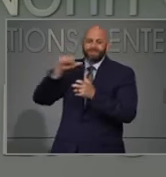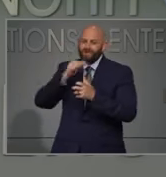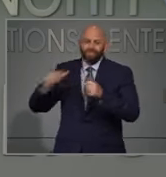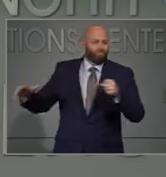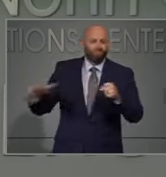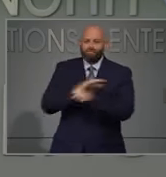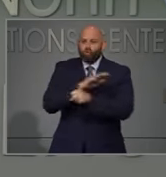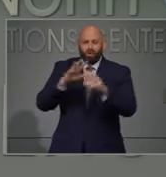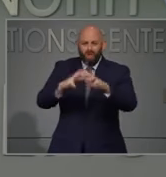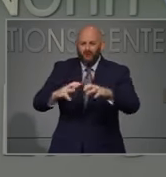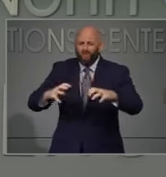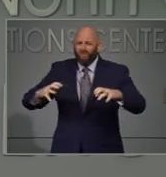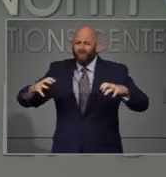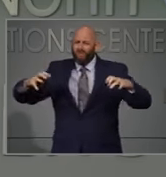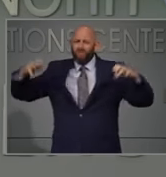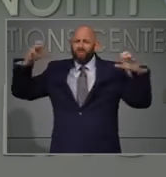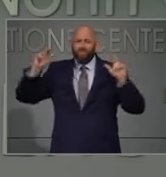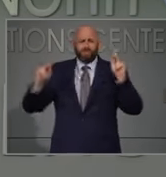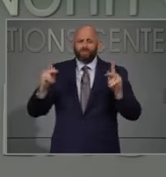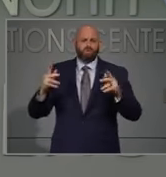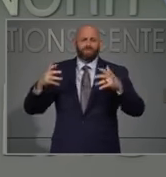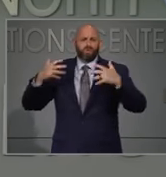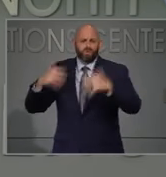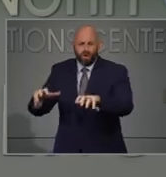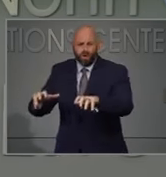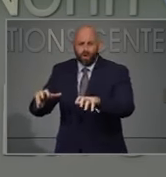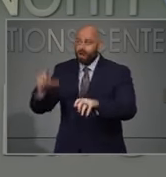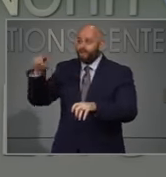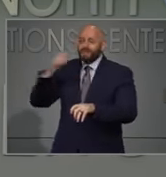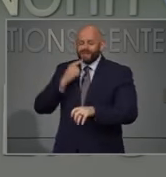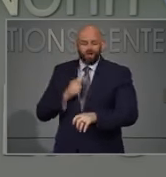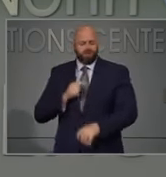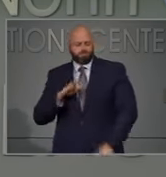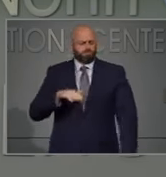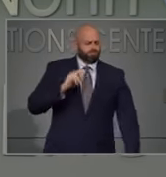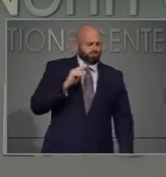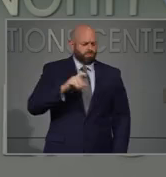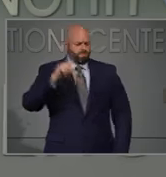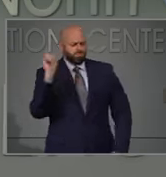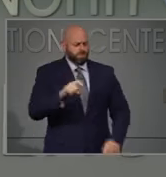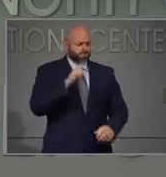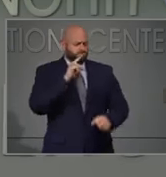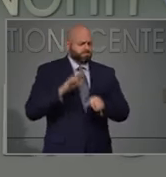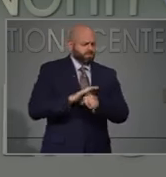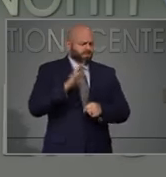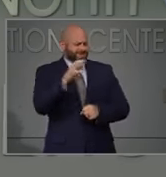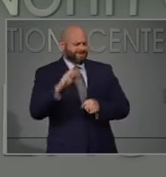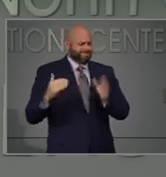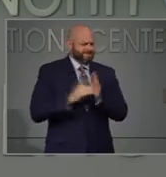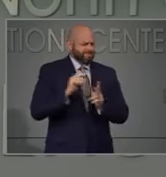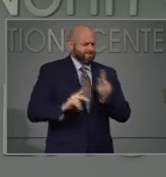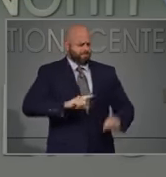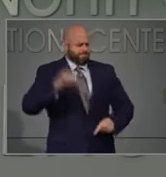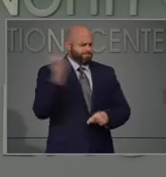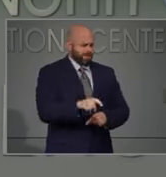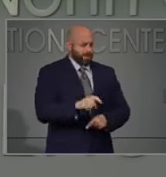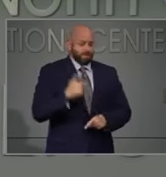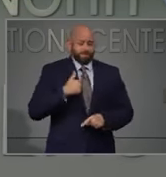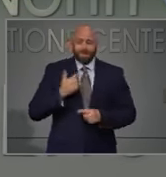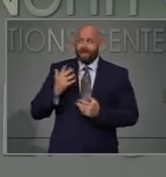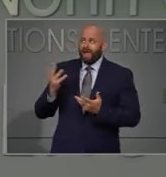they say that you have to guarantee us 19,000 people in the Spectrum Center from